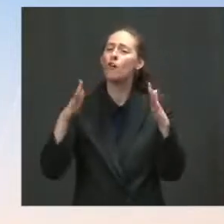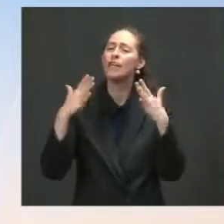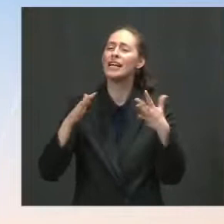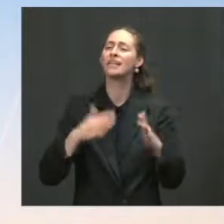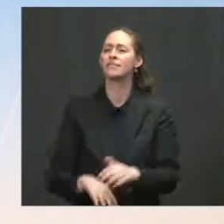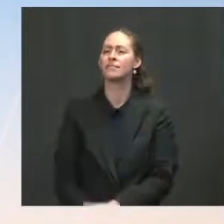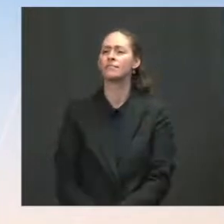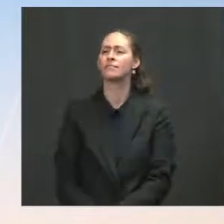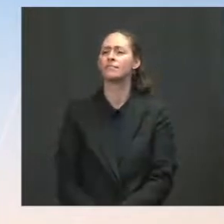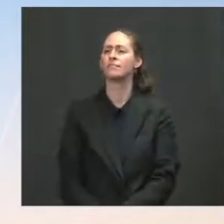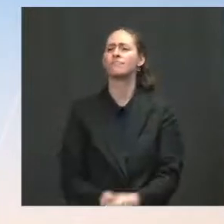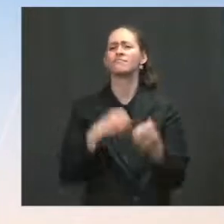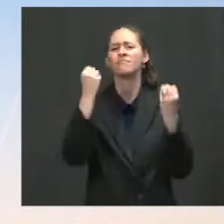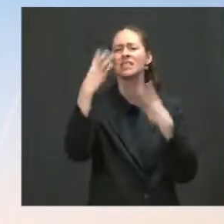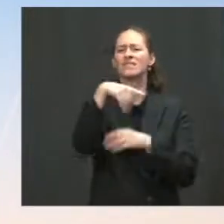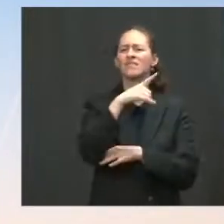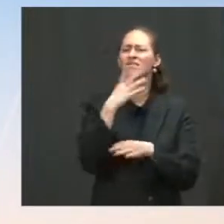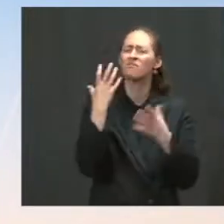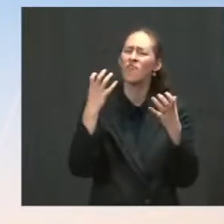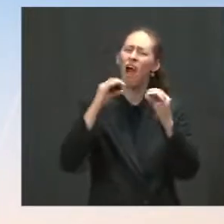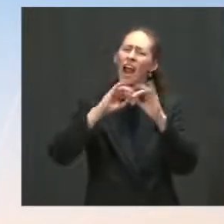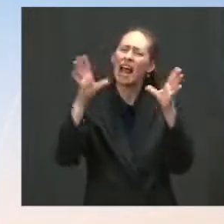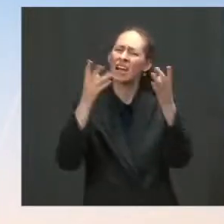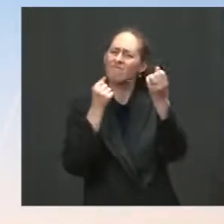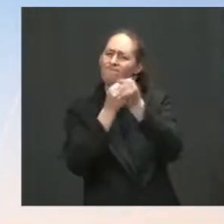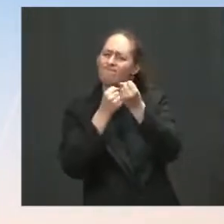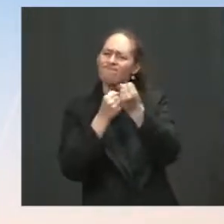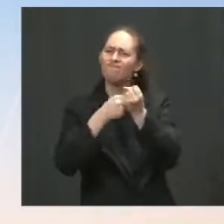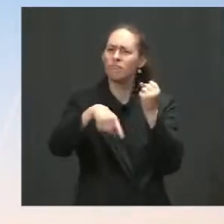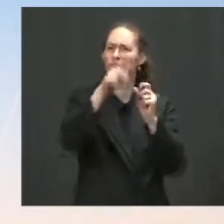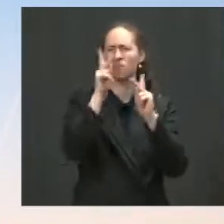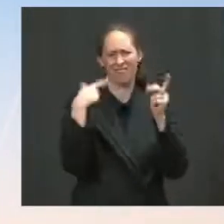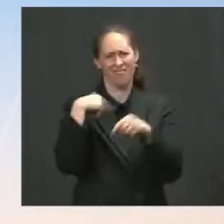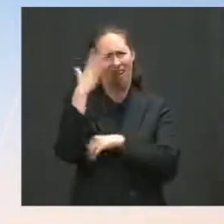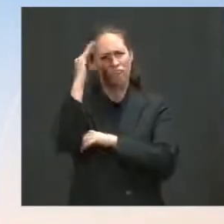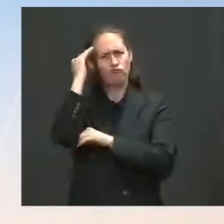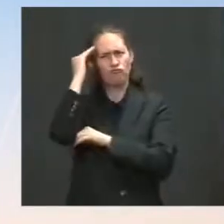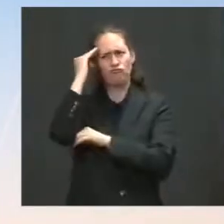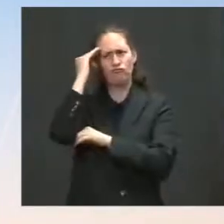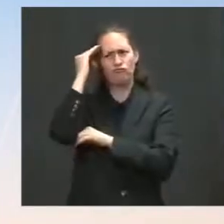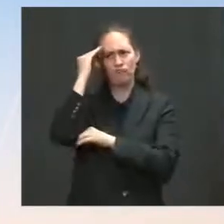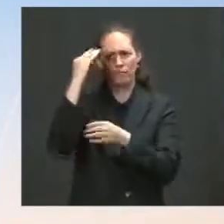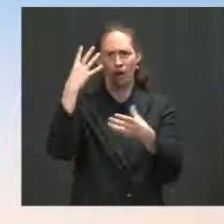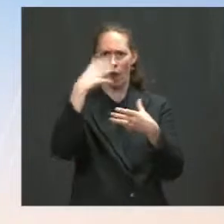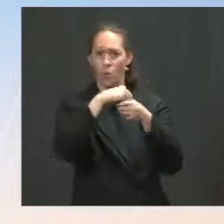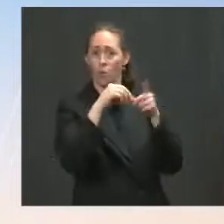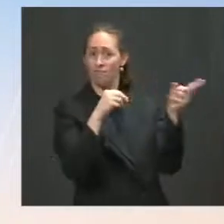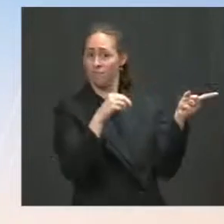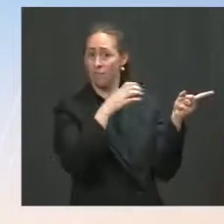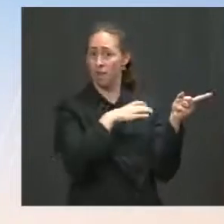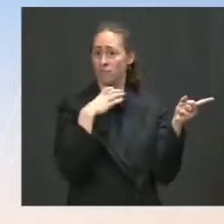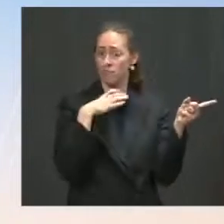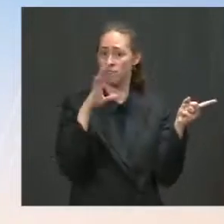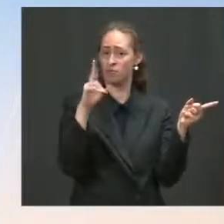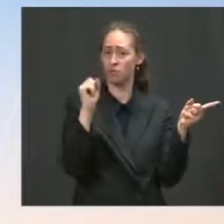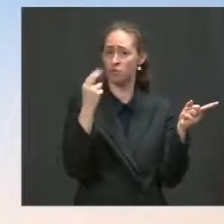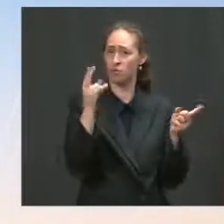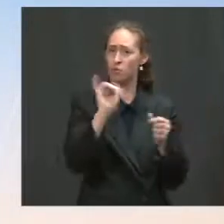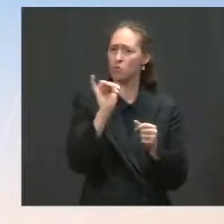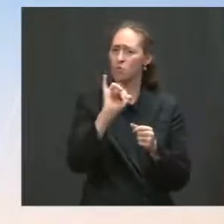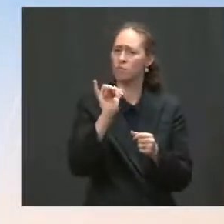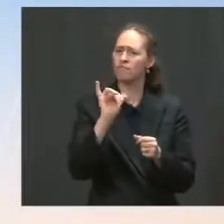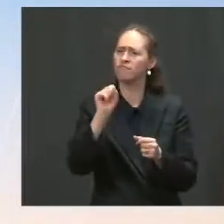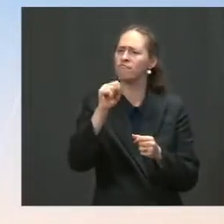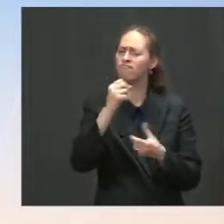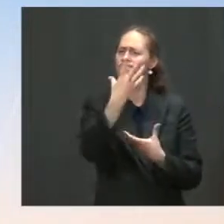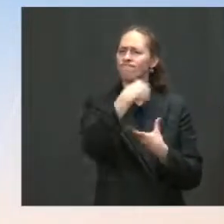that I think everybody watched closely, but I think it's important to note that we all shared the same objective and have from the beginning. Go ahead. Thank you, Jen.